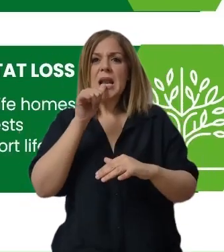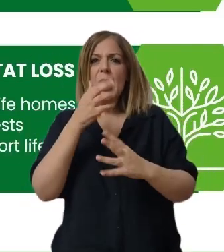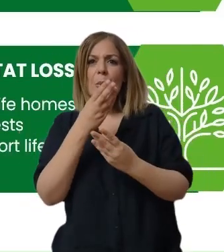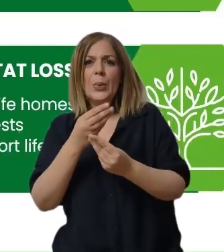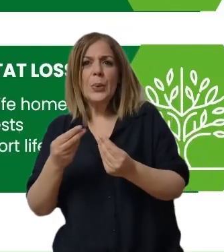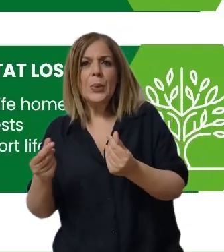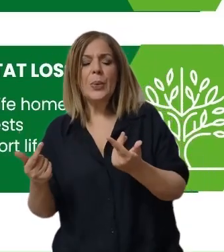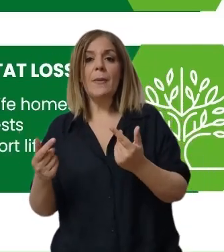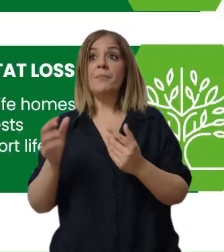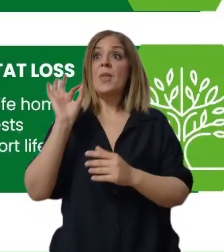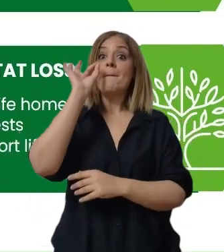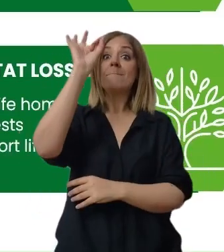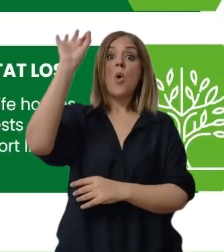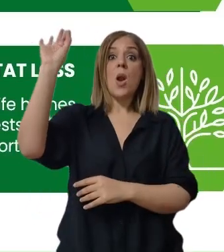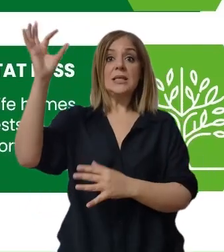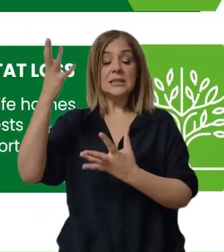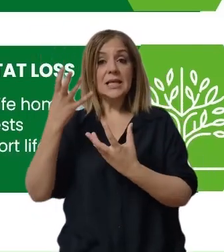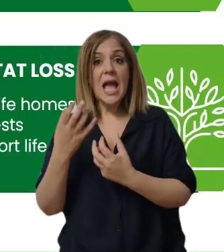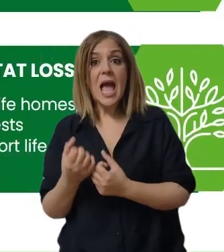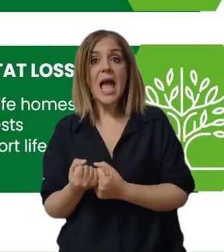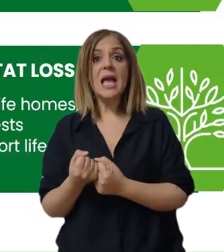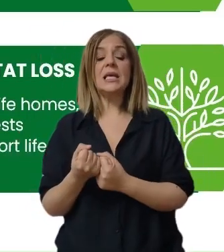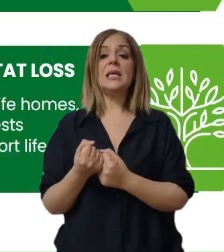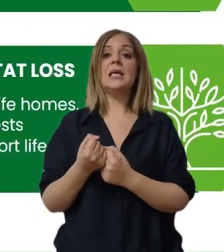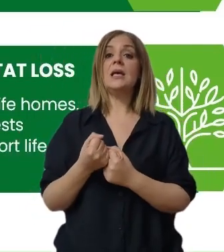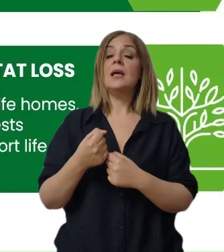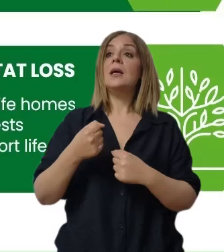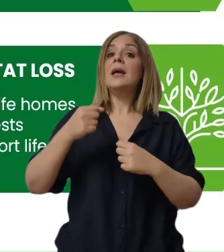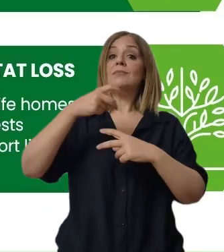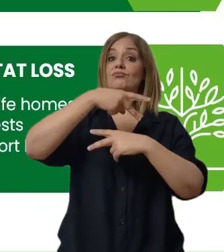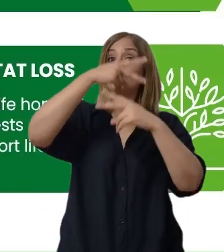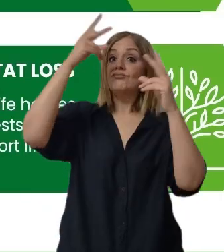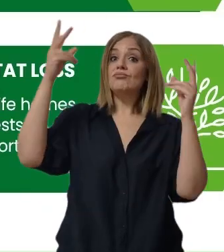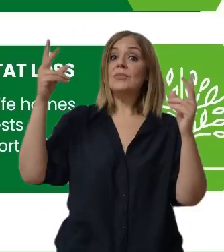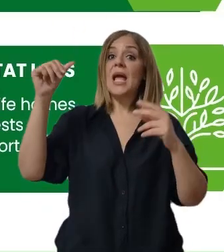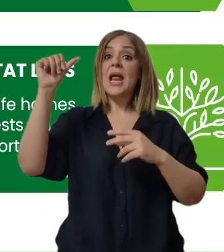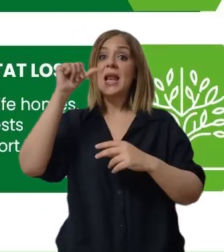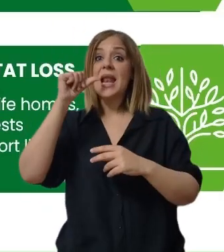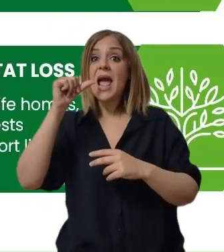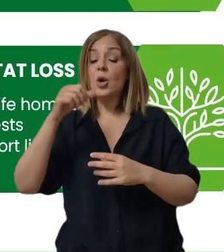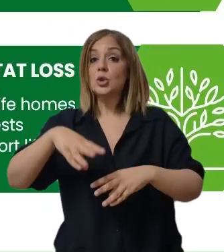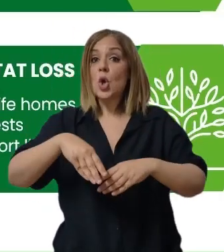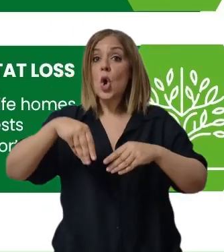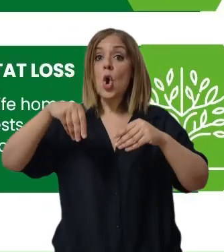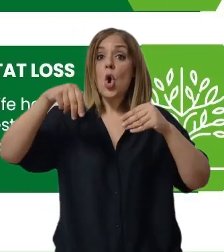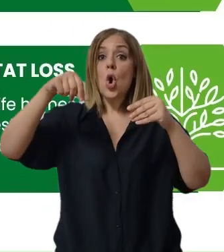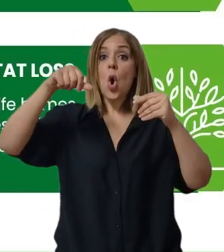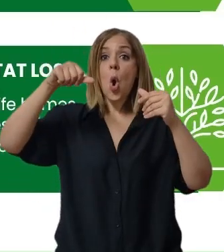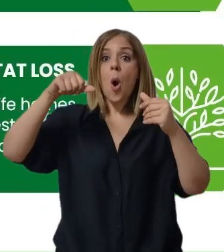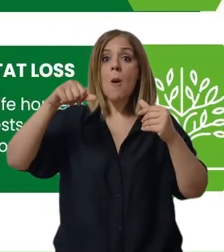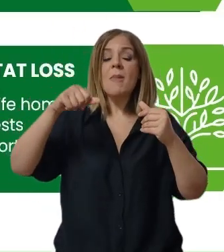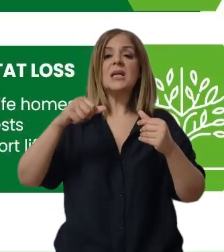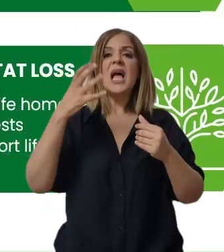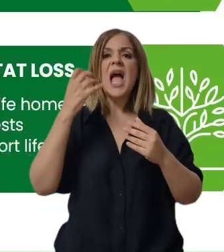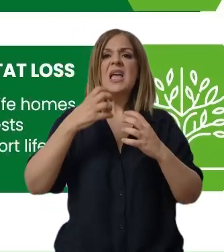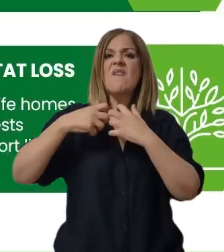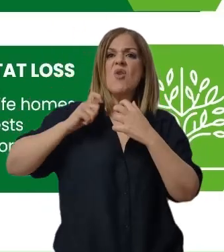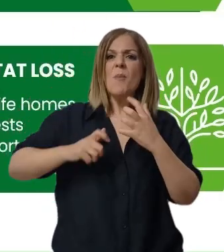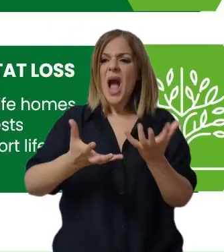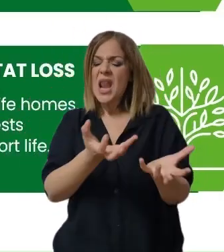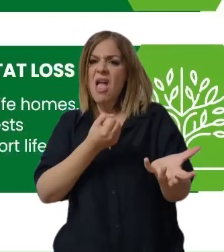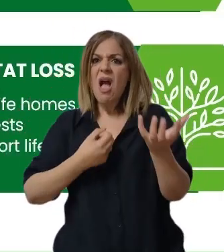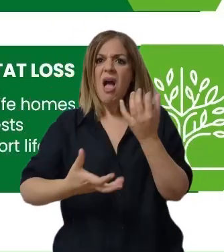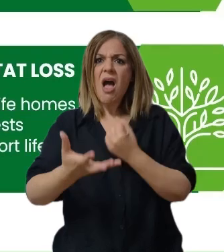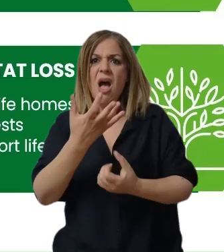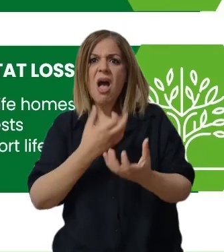have pollution. Air, water, and soil are contaminated by industry transport waste,